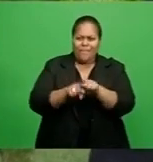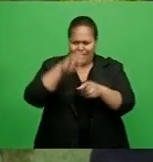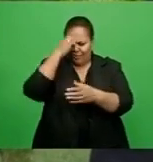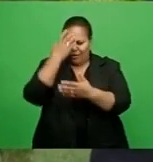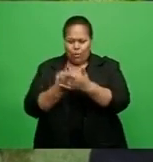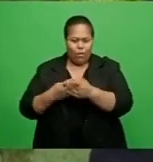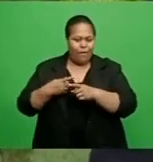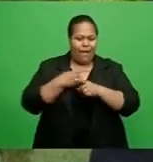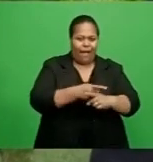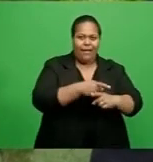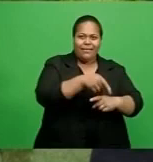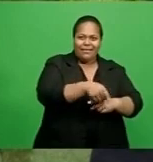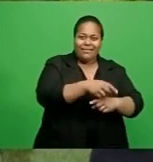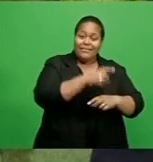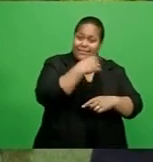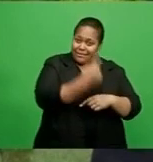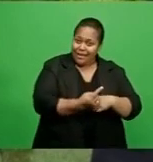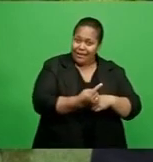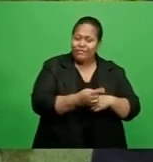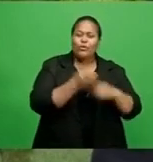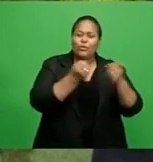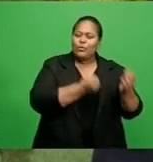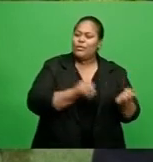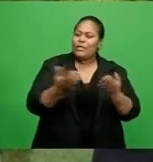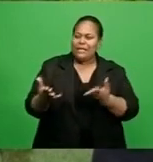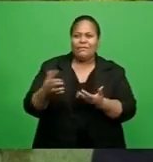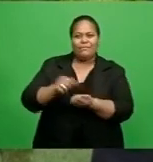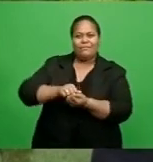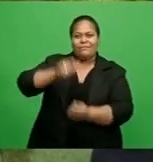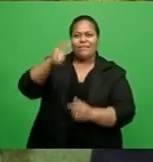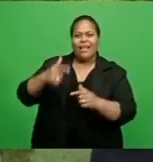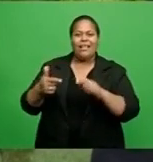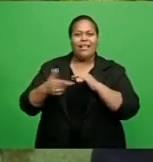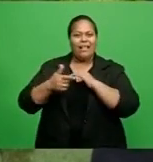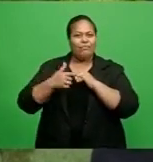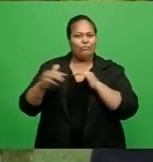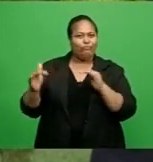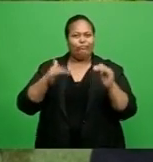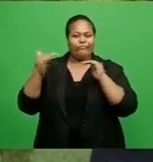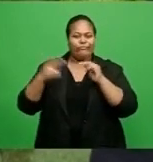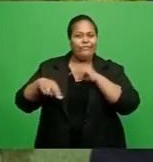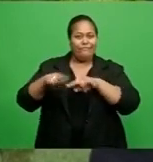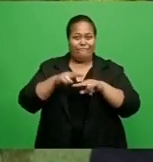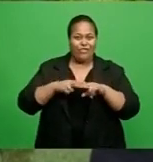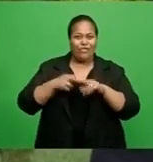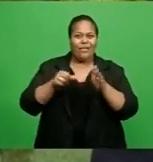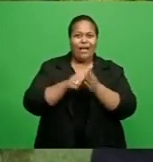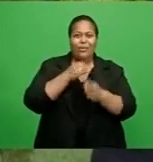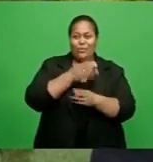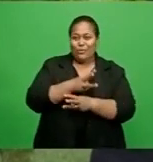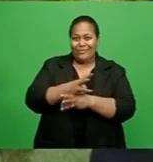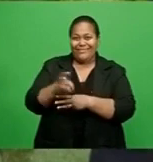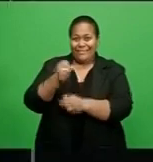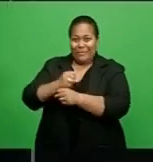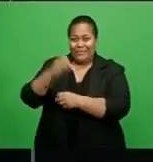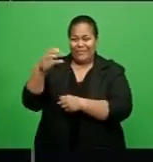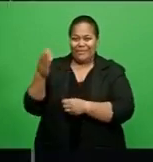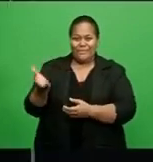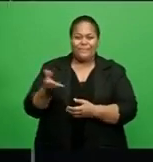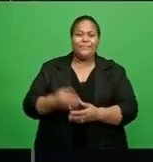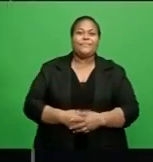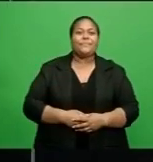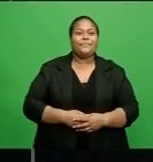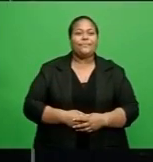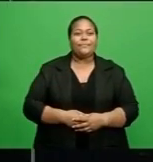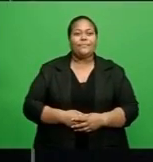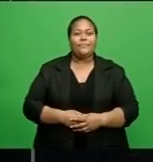itself towards granting similar standards to Fiji hardwood. Chosayena Nunga, FBC News. 5